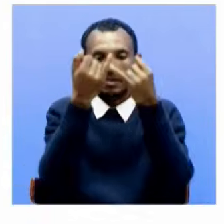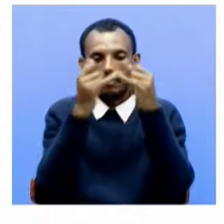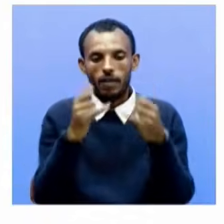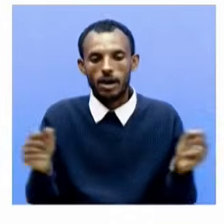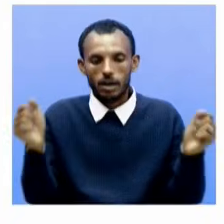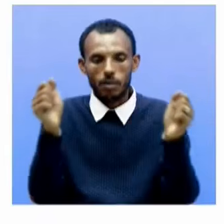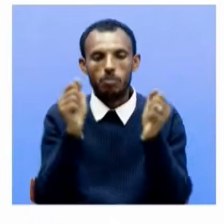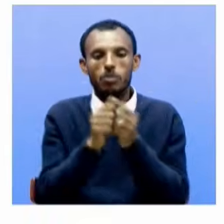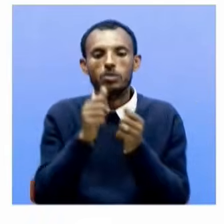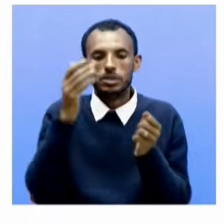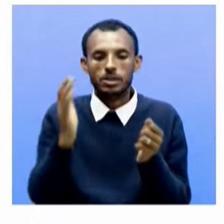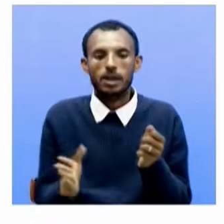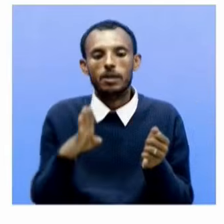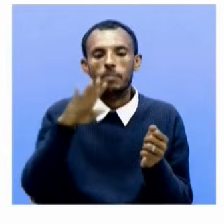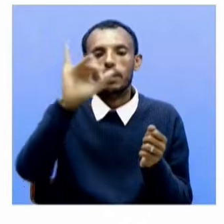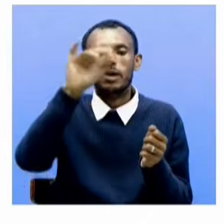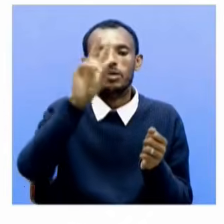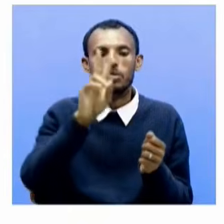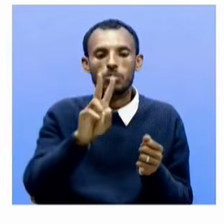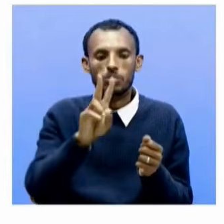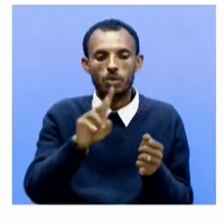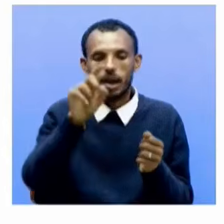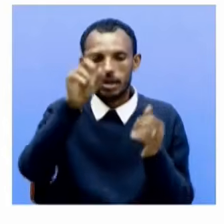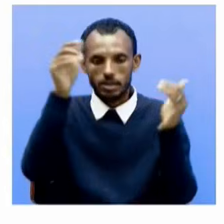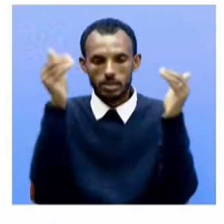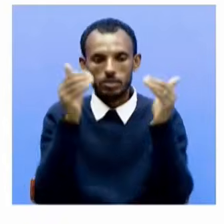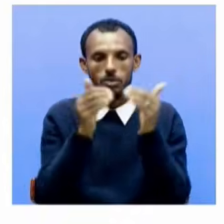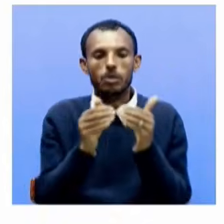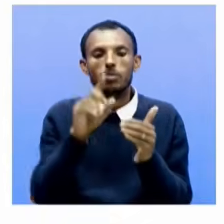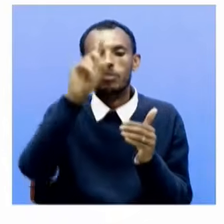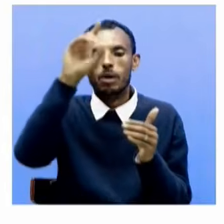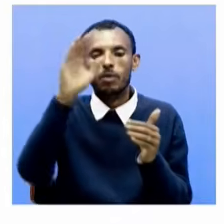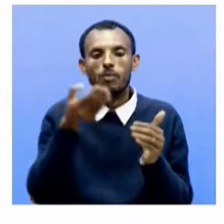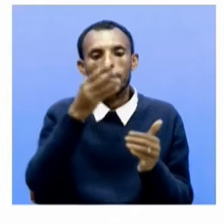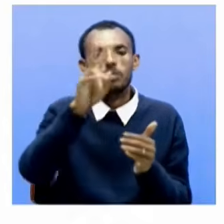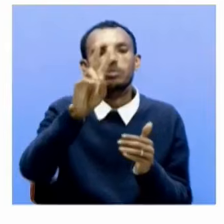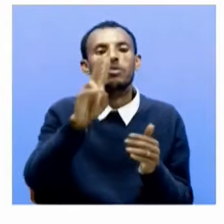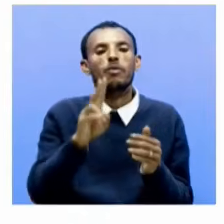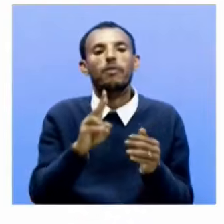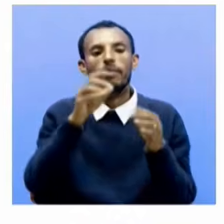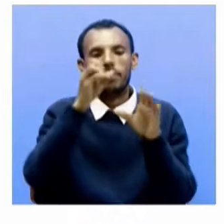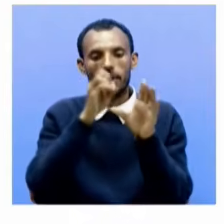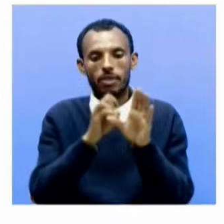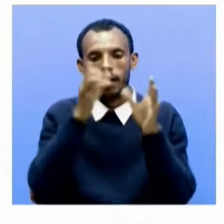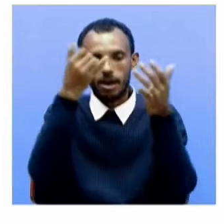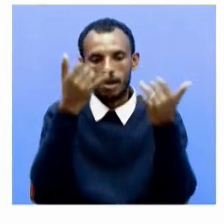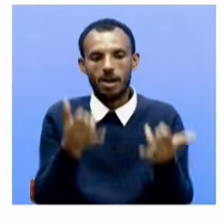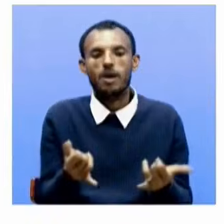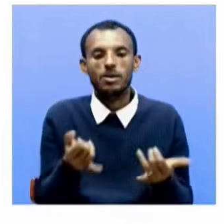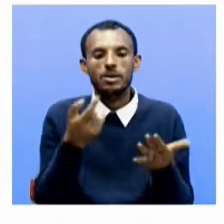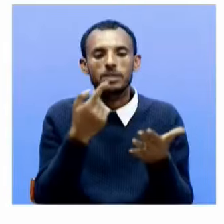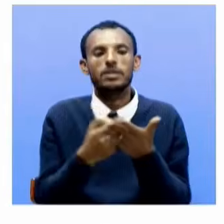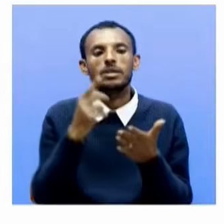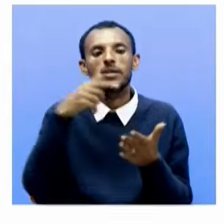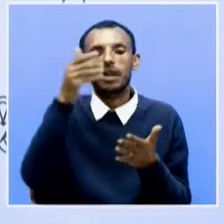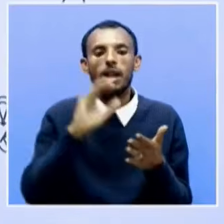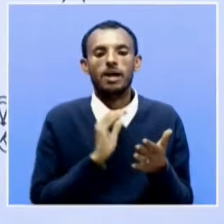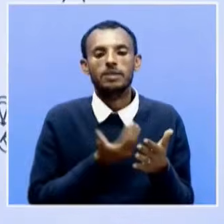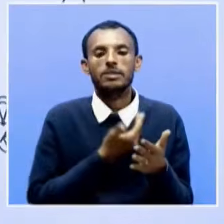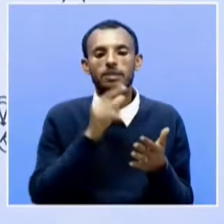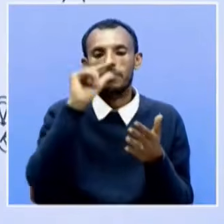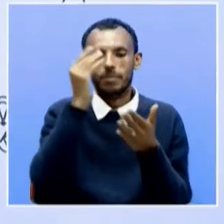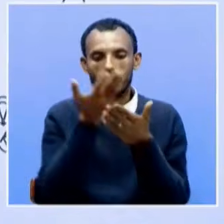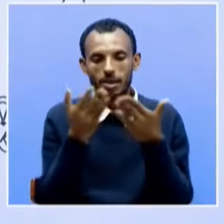by 2, this x becomes half of theta. Okay, now this tells us something